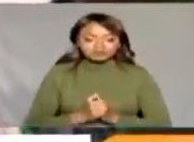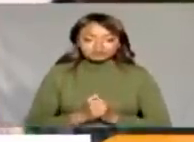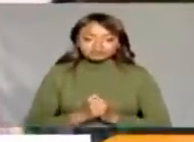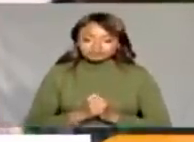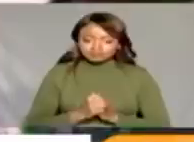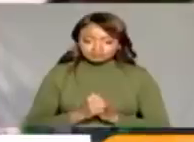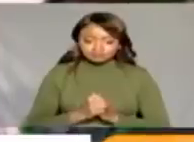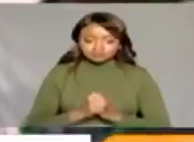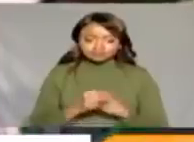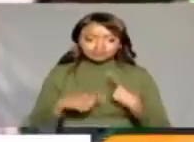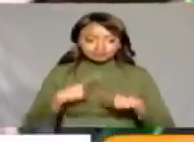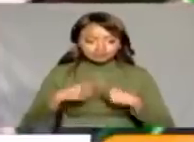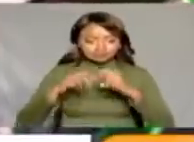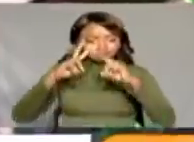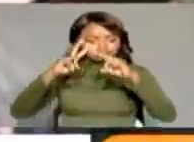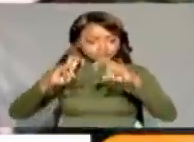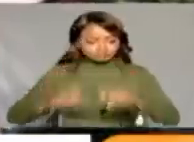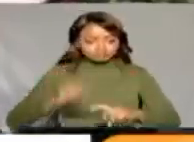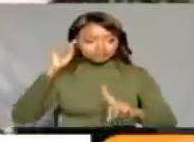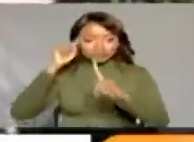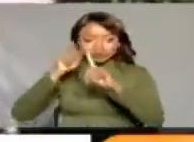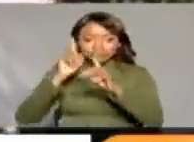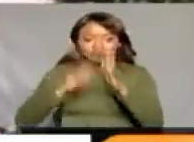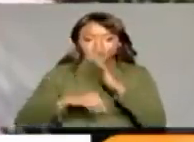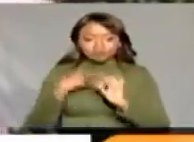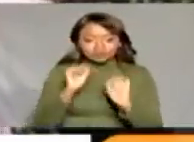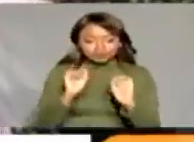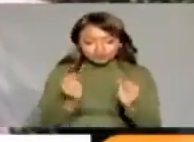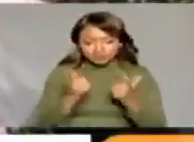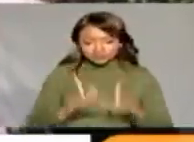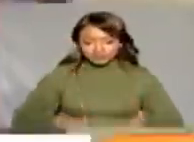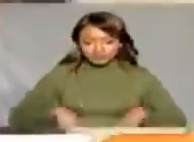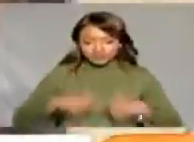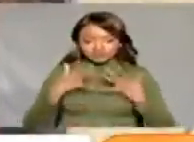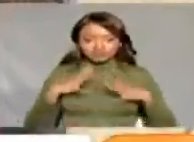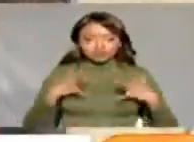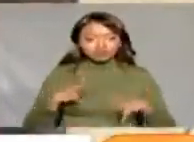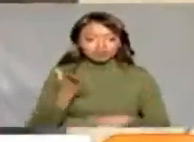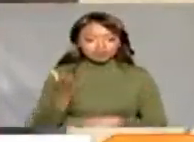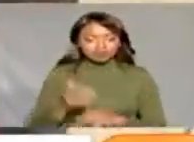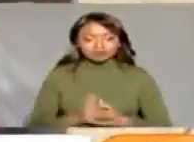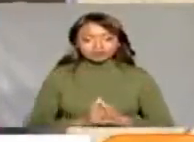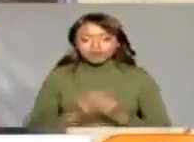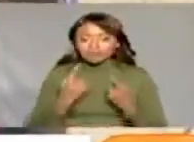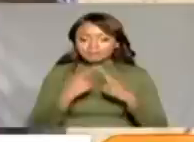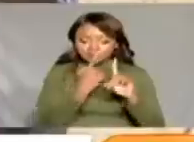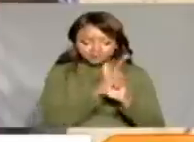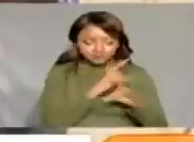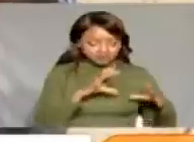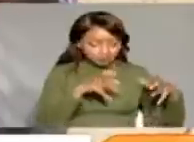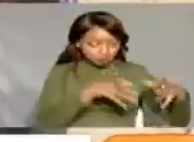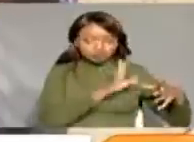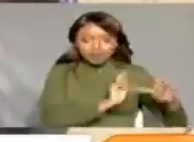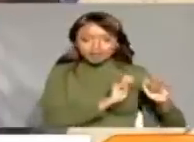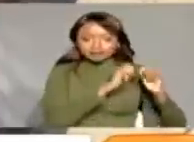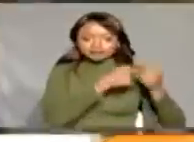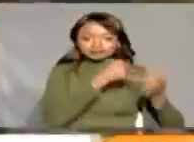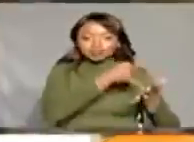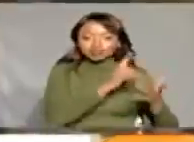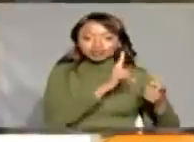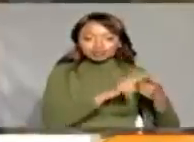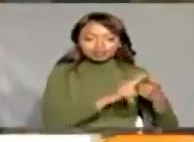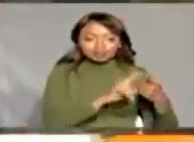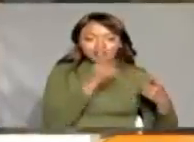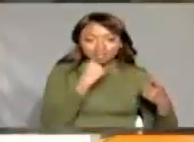wanangangana kujaribu kuokoa maisha ya watu. The multi-sectoral rescue team comprising Kenya Red Cross,